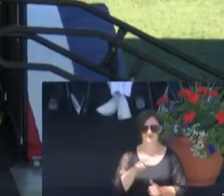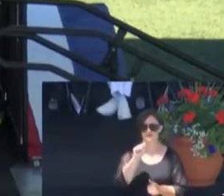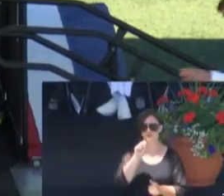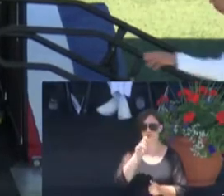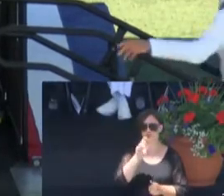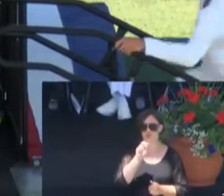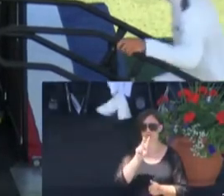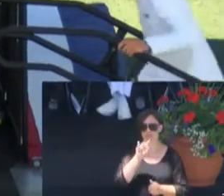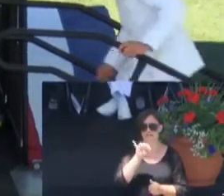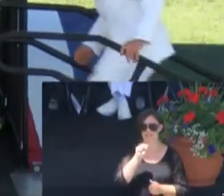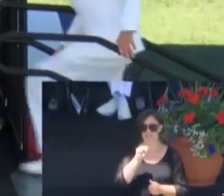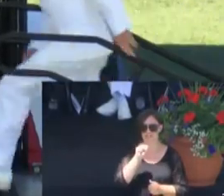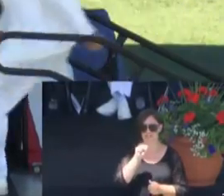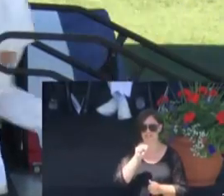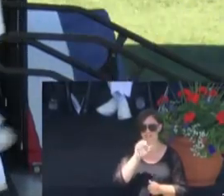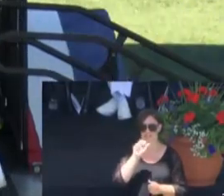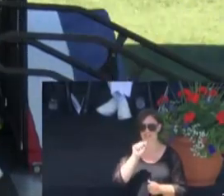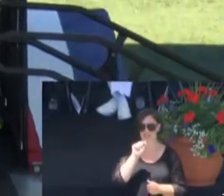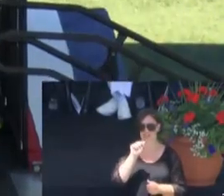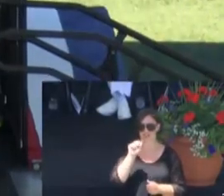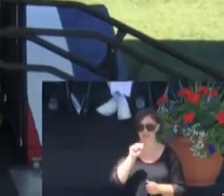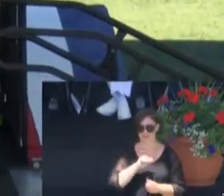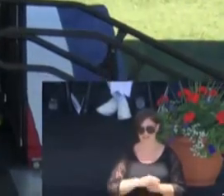Travis Wyatt Aarons.